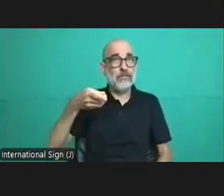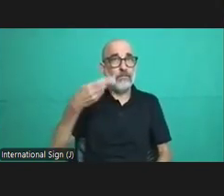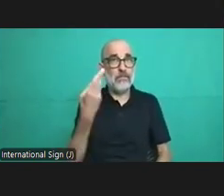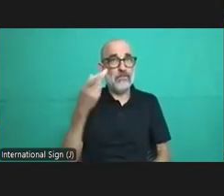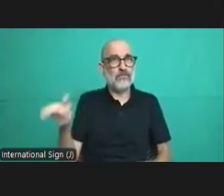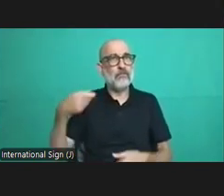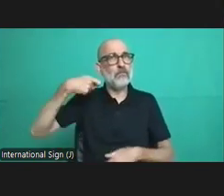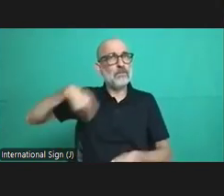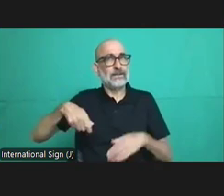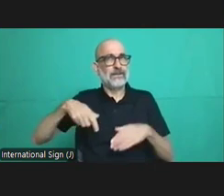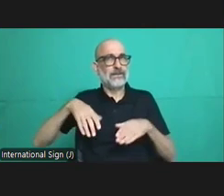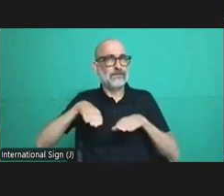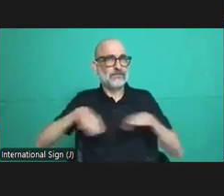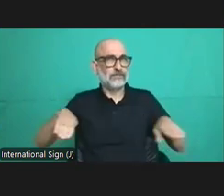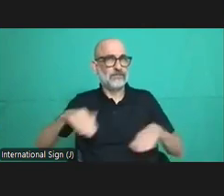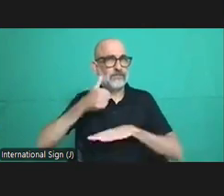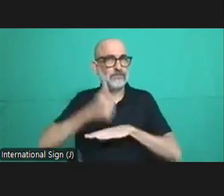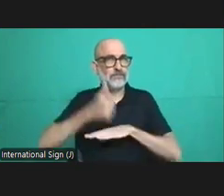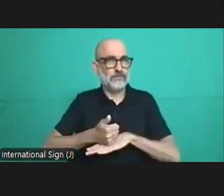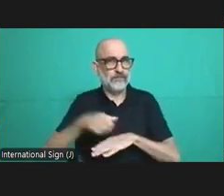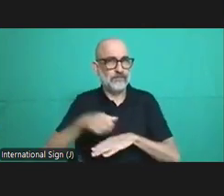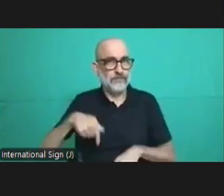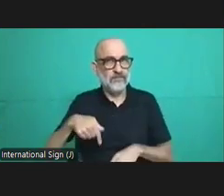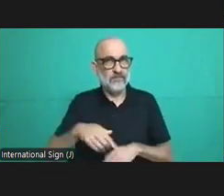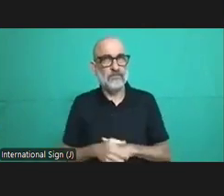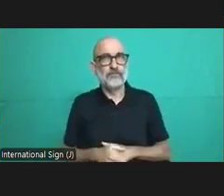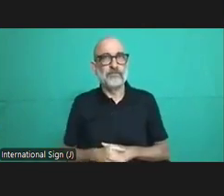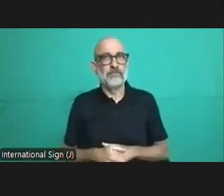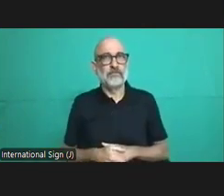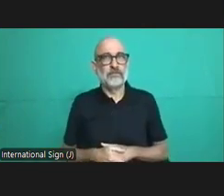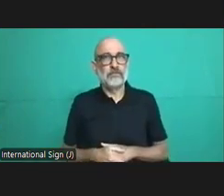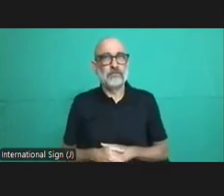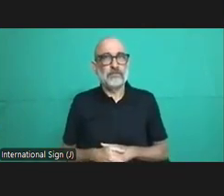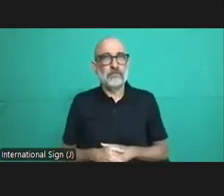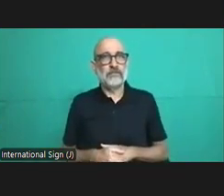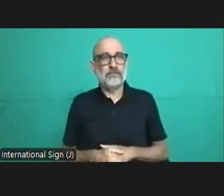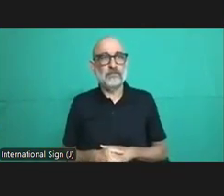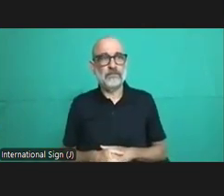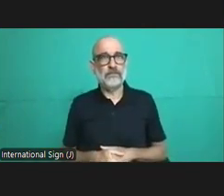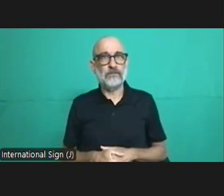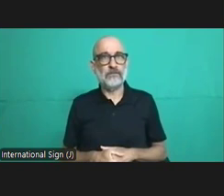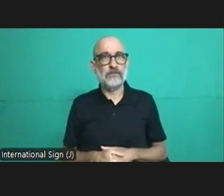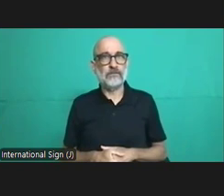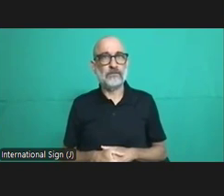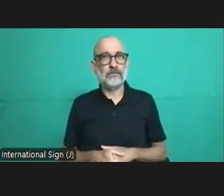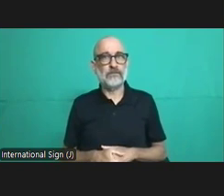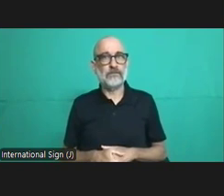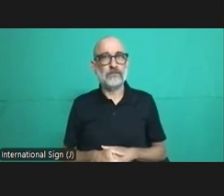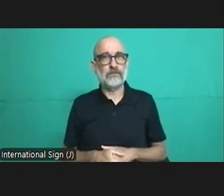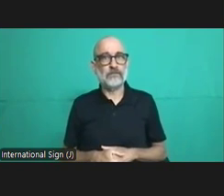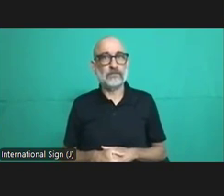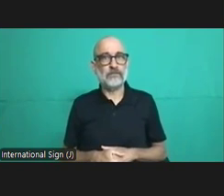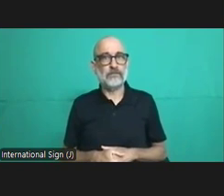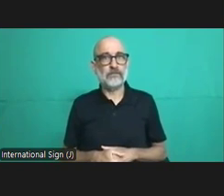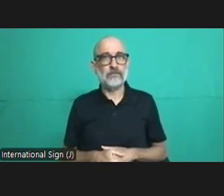Hospital Services and Allied Health at the Ministry of Health and Wellness in Belize, and Mr. Dwight Calixte, who is the Chief Health Planner, the